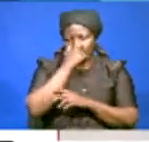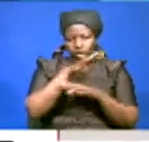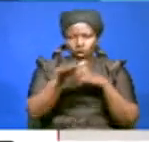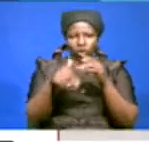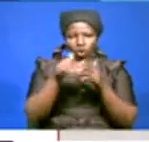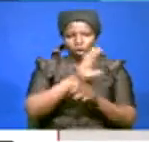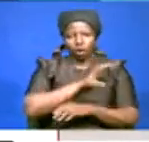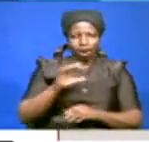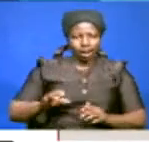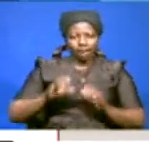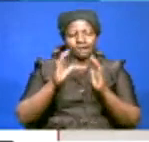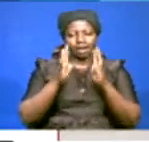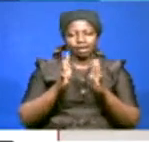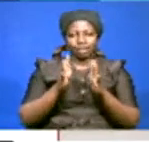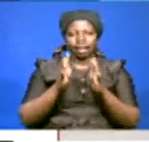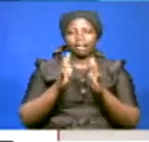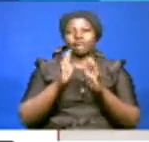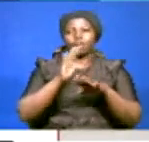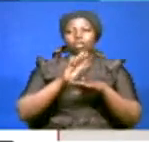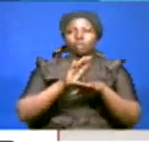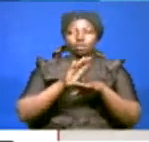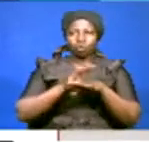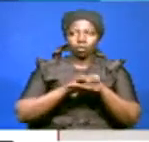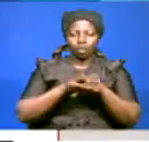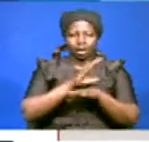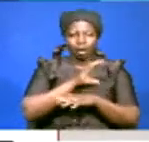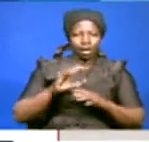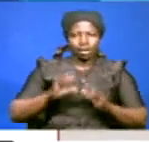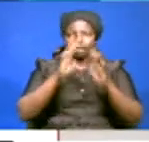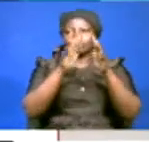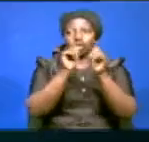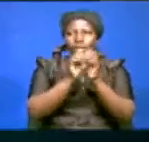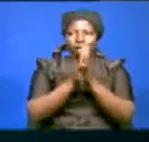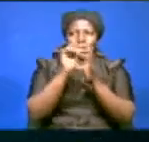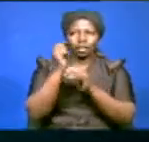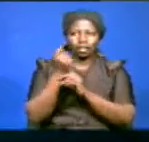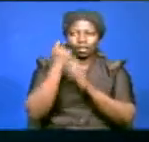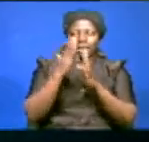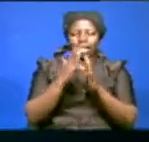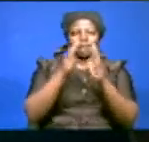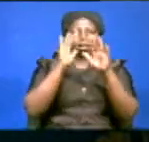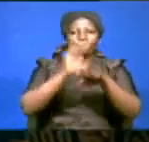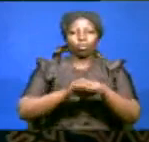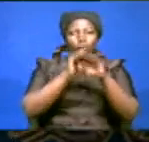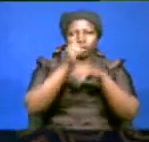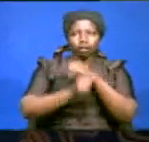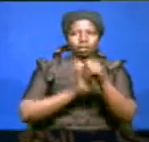pamoja na Wakenya wote mwaka mpya wenye mafanikio. Huu hapa ujumbe wake.